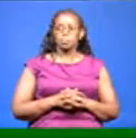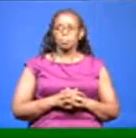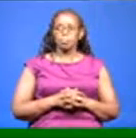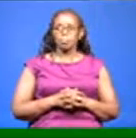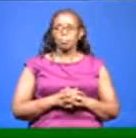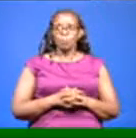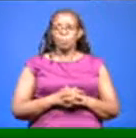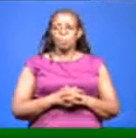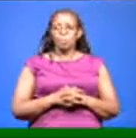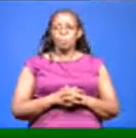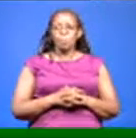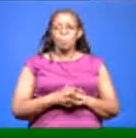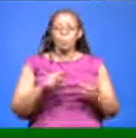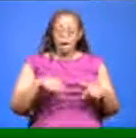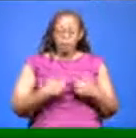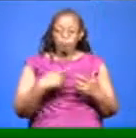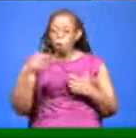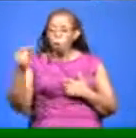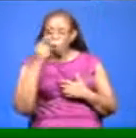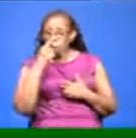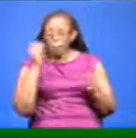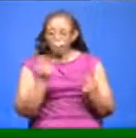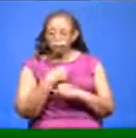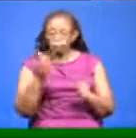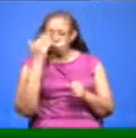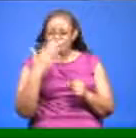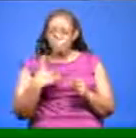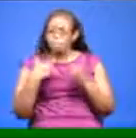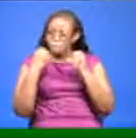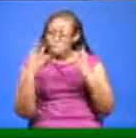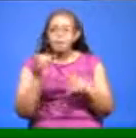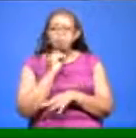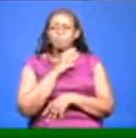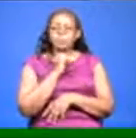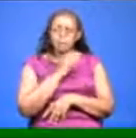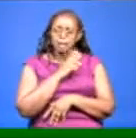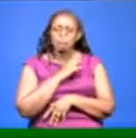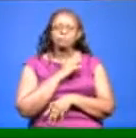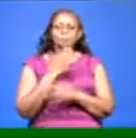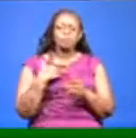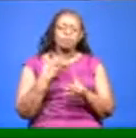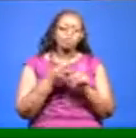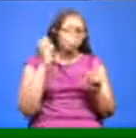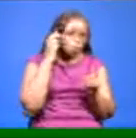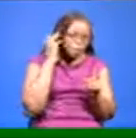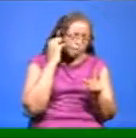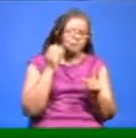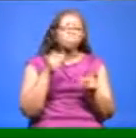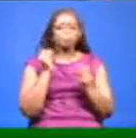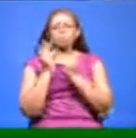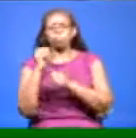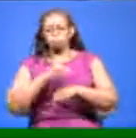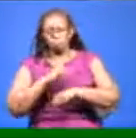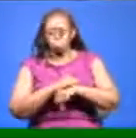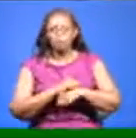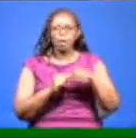home, because there are too many people complaining, both from the colleges, second schools, and all the other